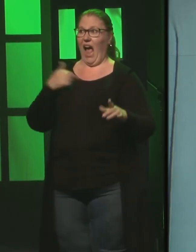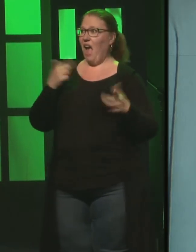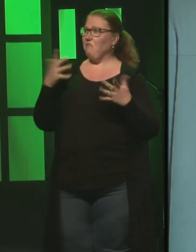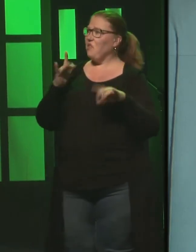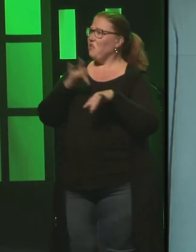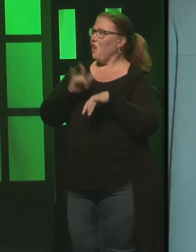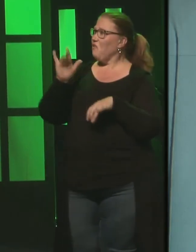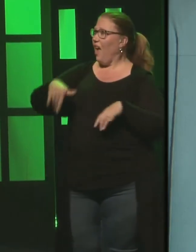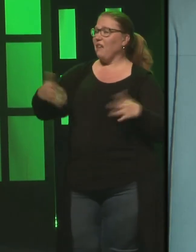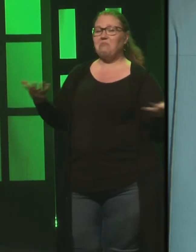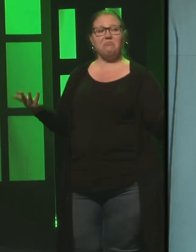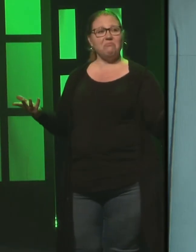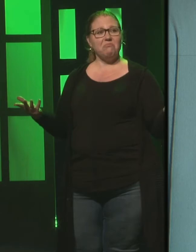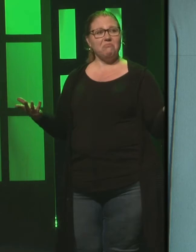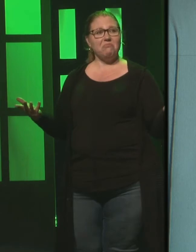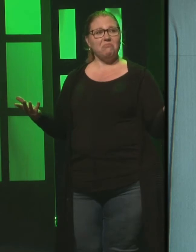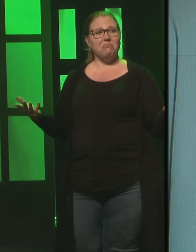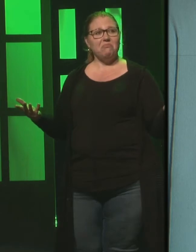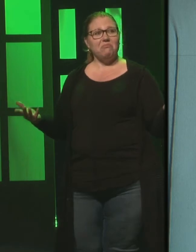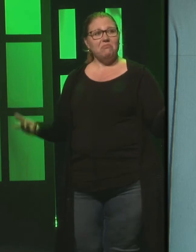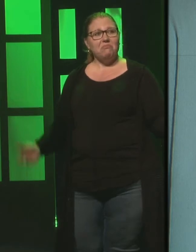there.